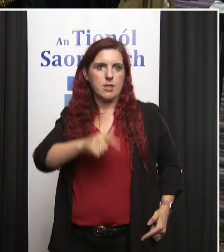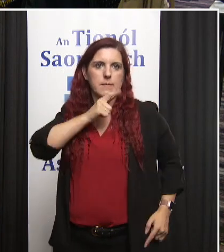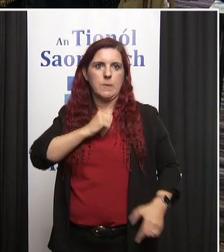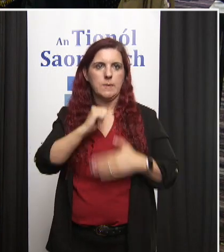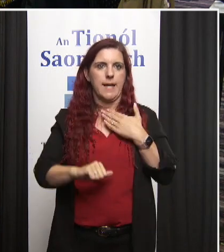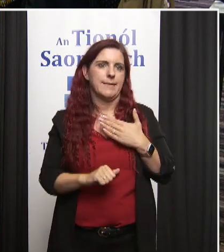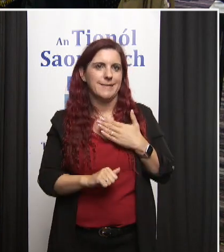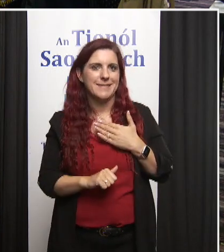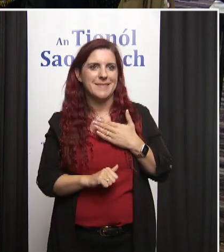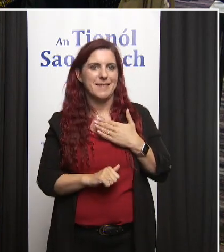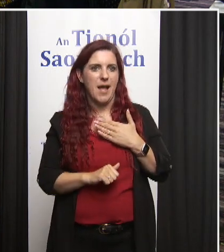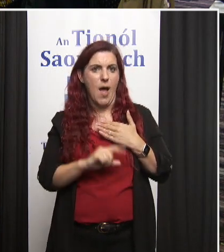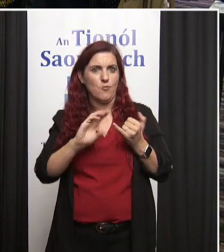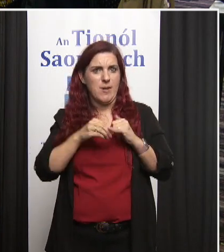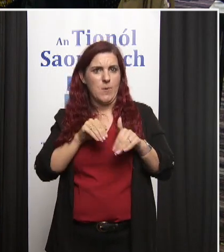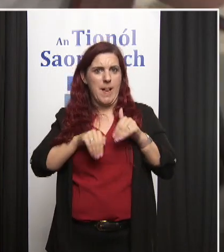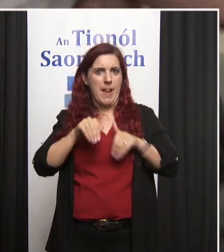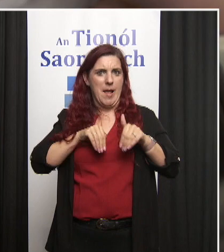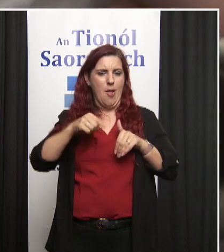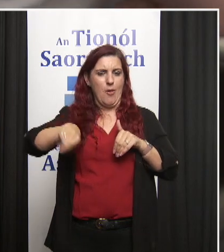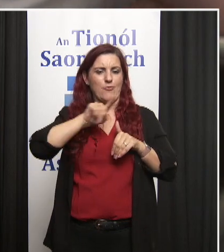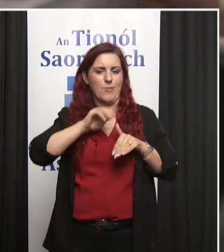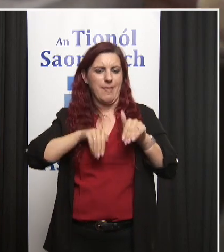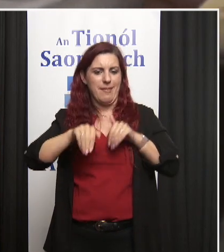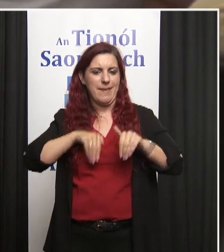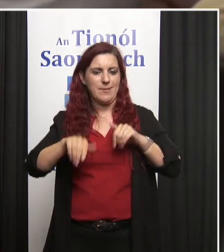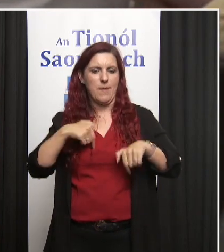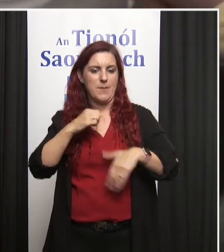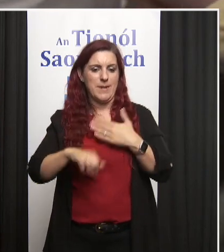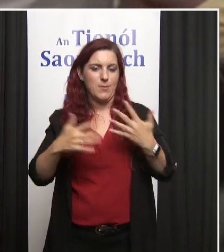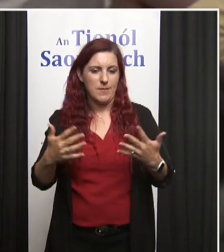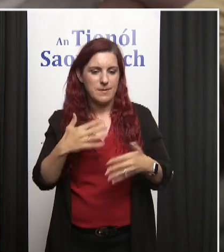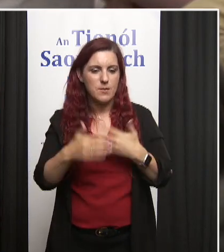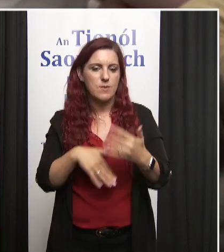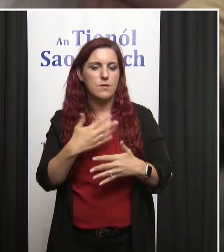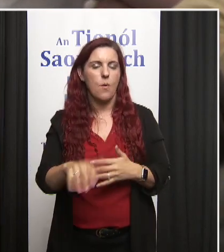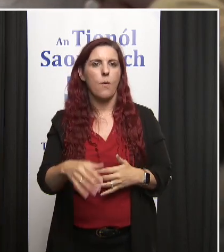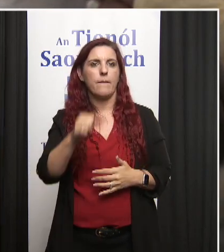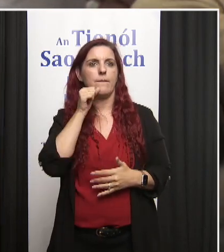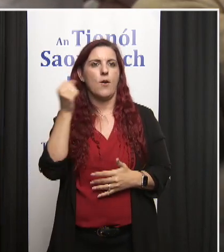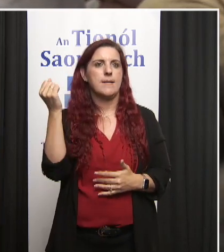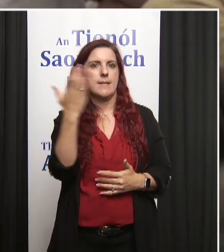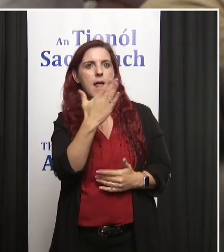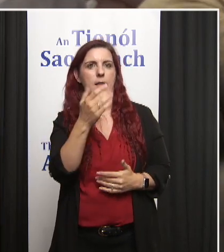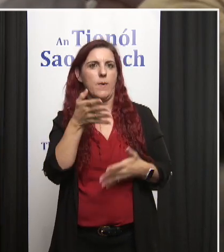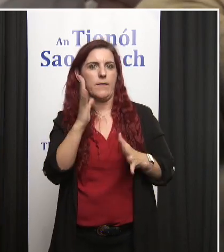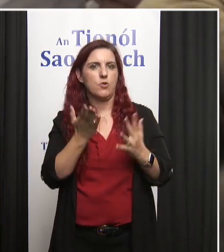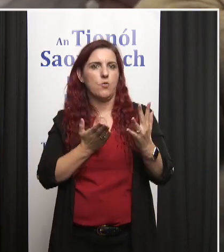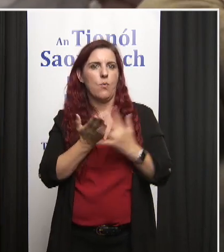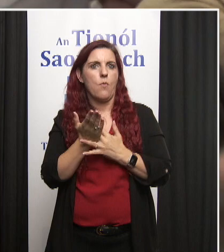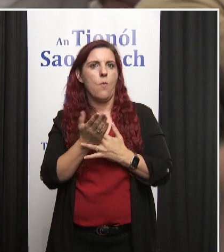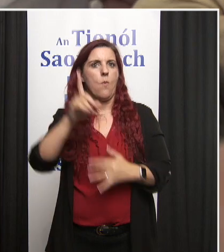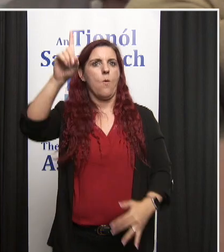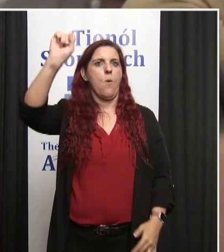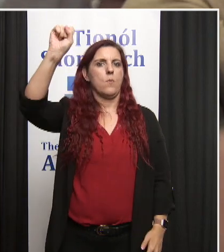I was trying to shy away from it, but I'm here today now due to this. So basically, the 4th slide that we went through in relation Janice,